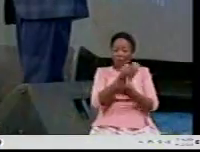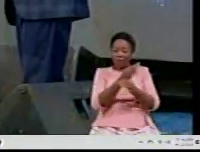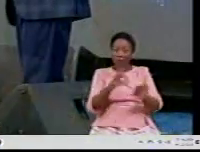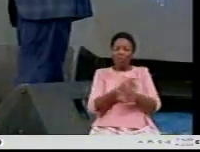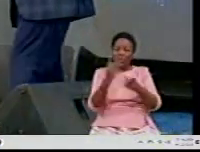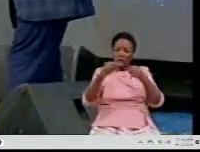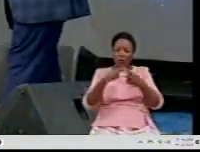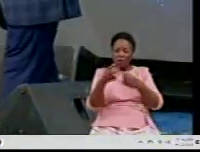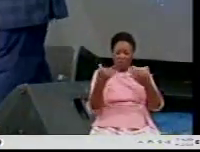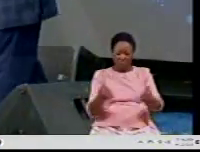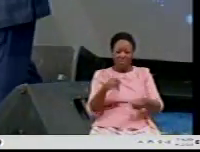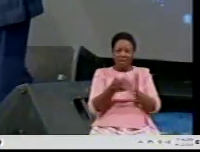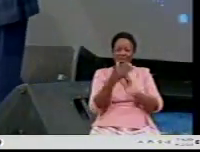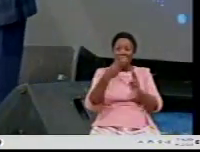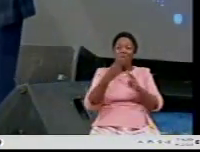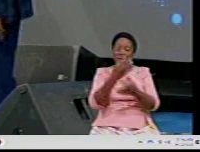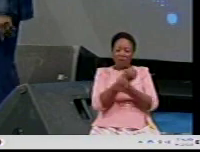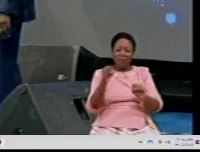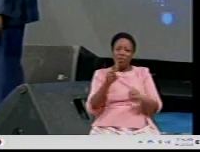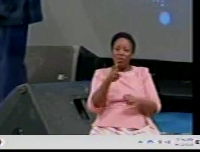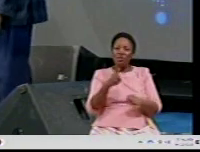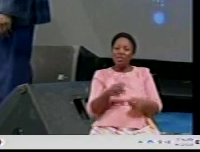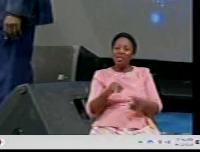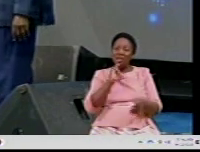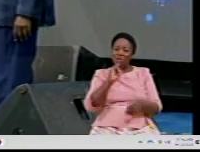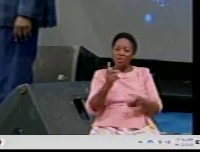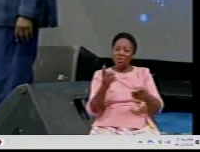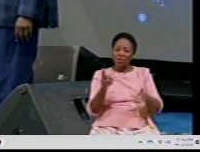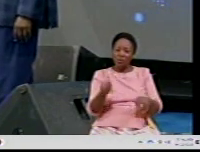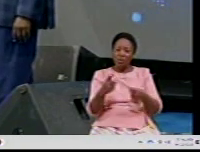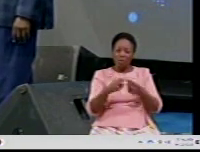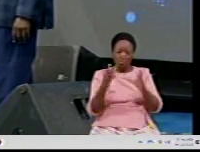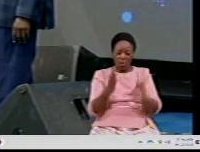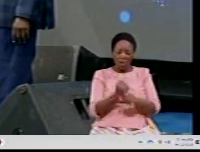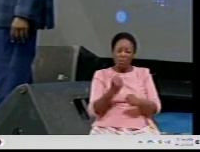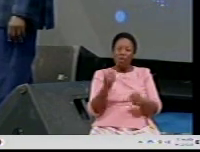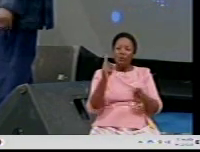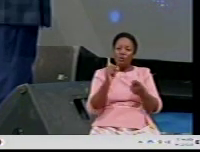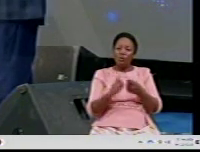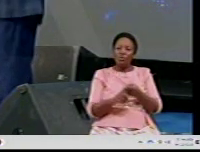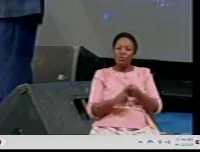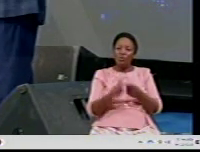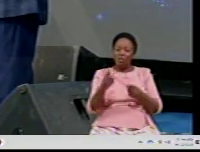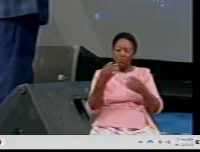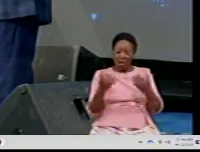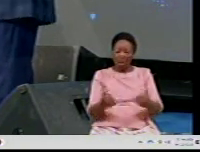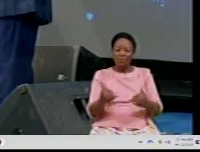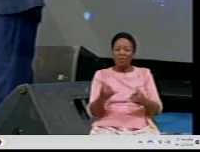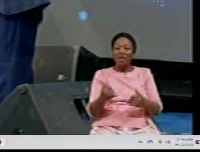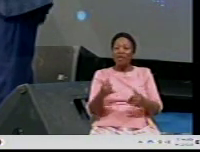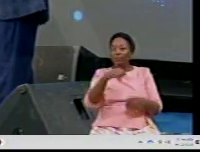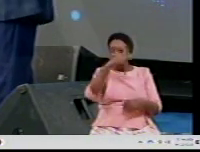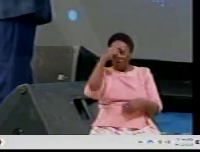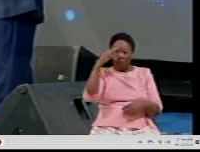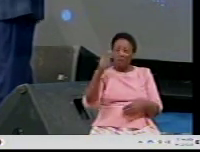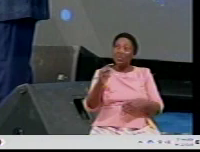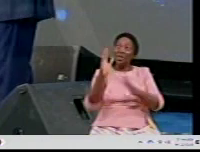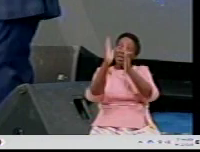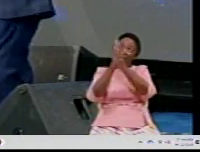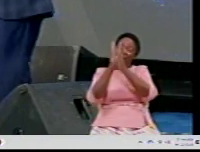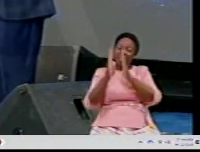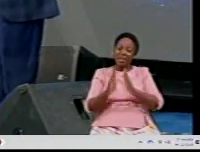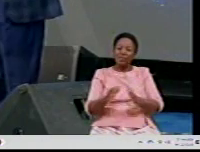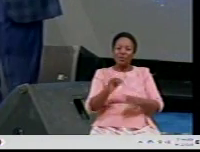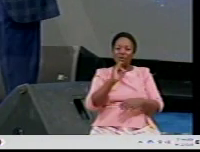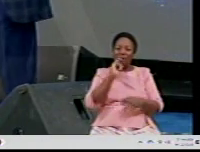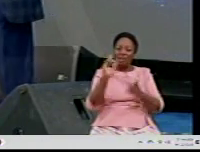Your salvation is going to come to reality now. The intercessor is coming to